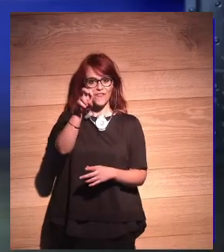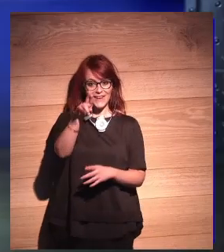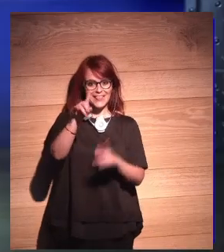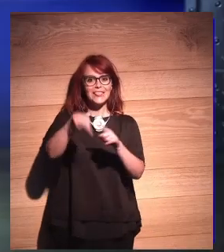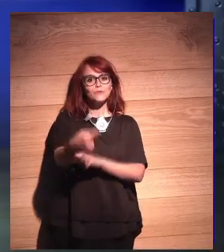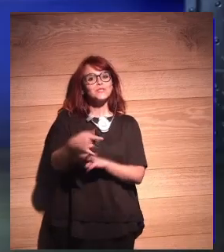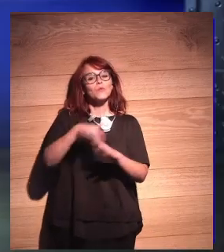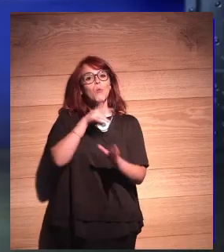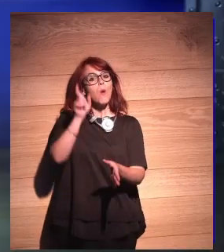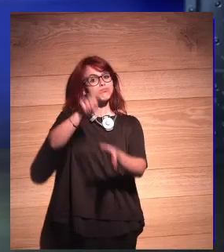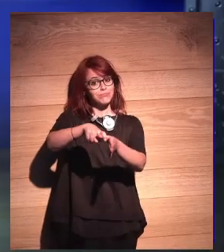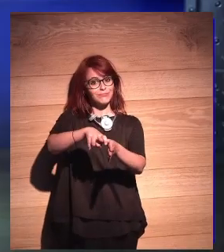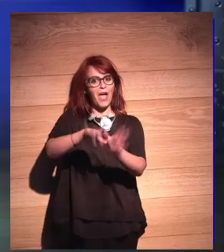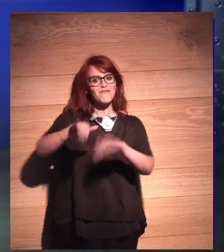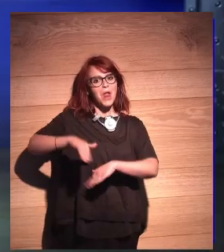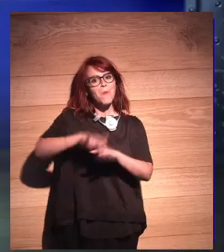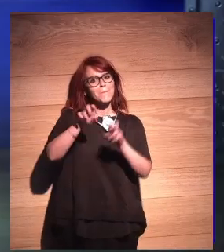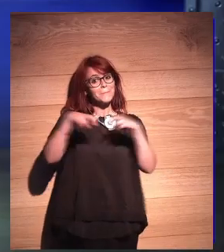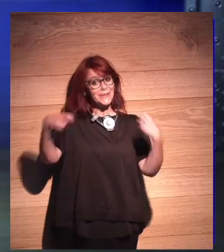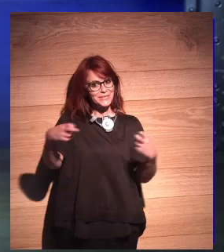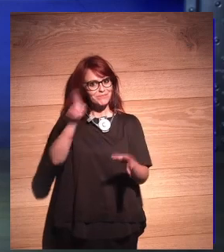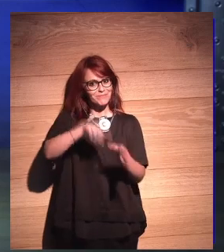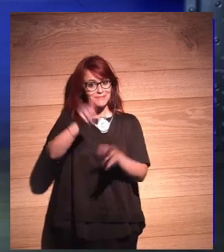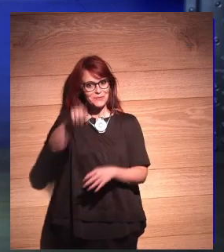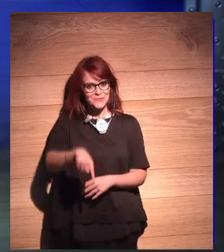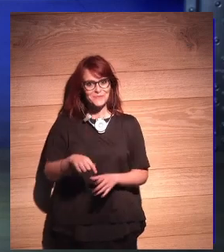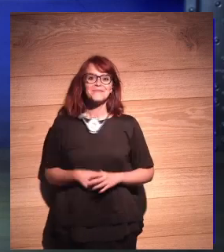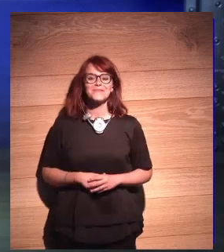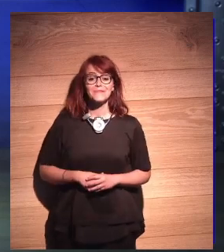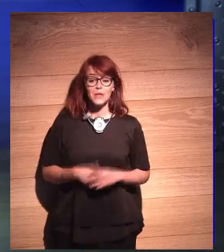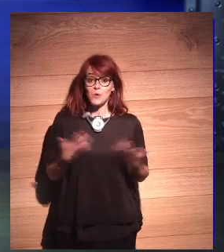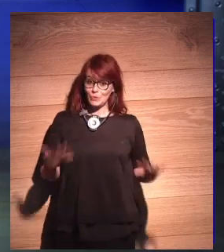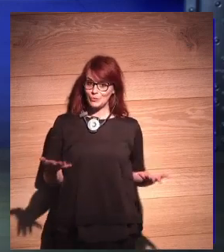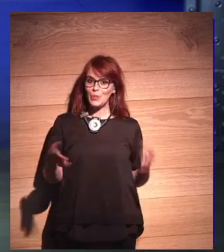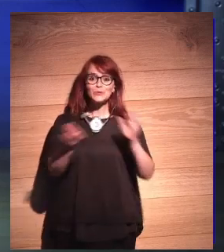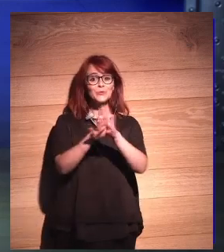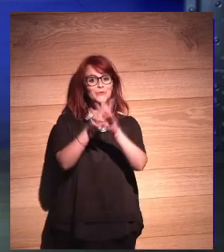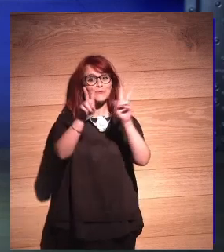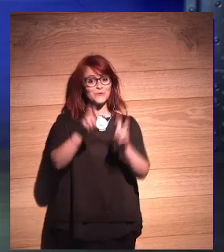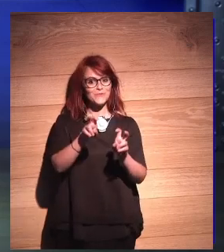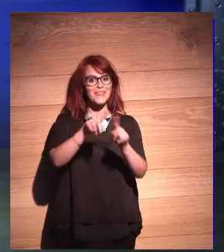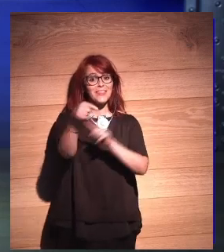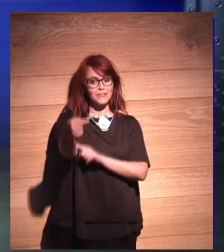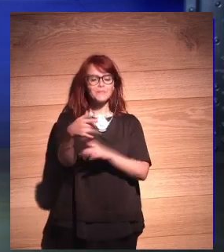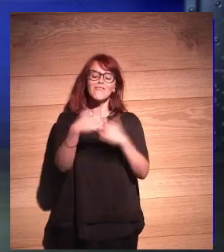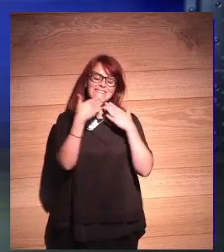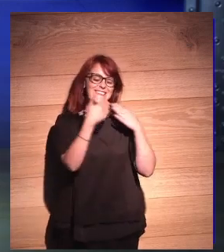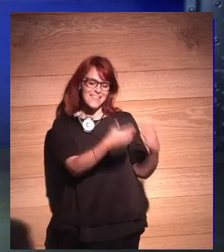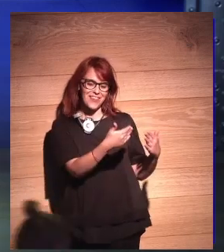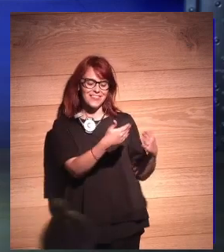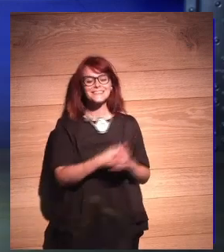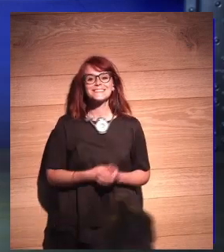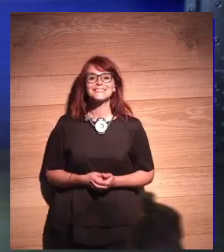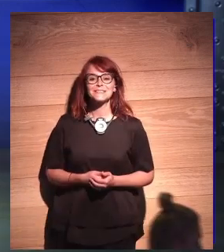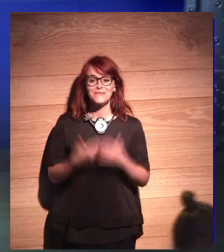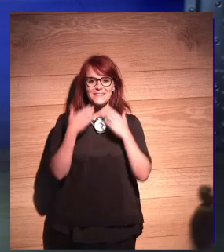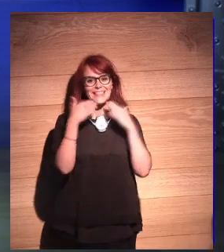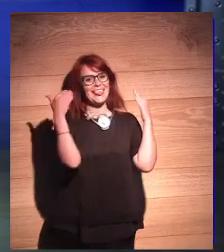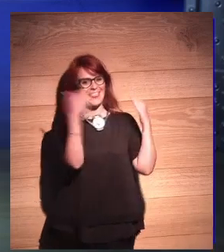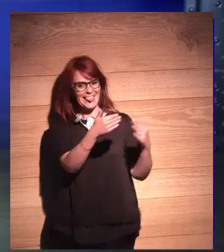panel, and Oliver will be able to participate also in our panel later on. Well, let's move on. Thank you. Thank